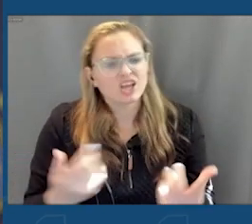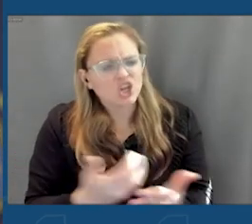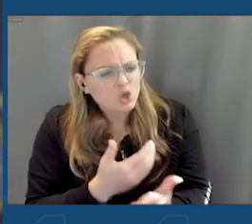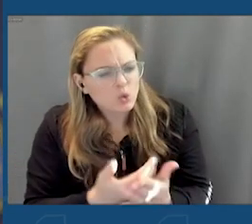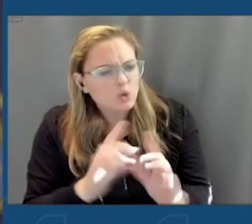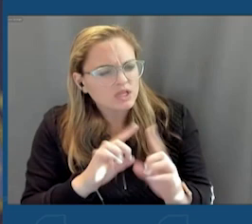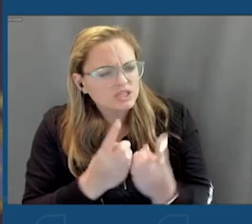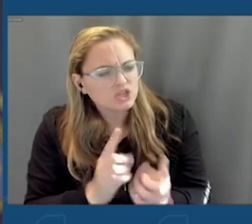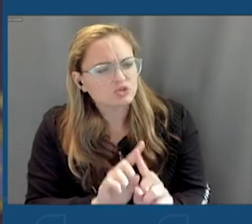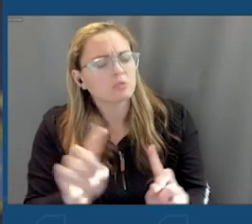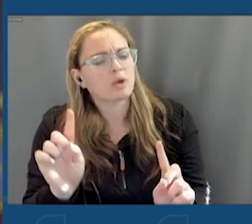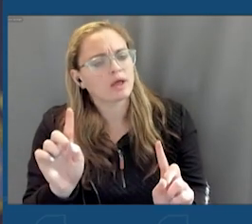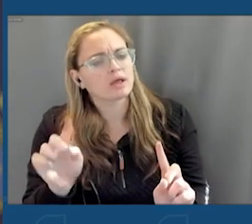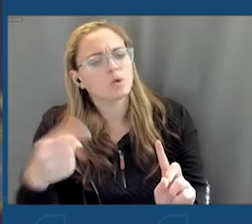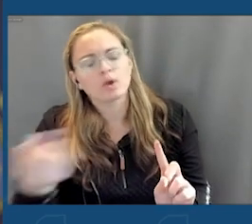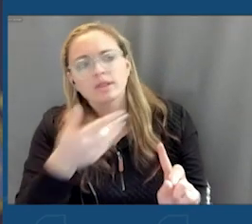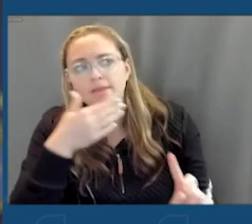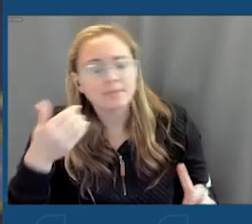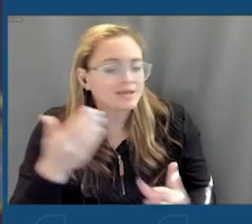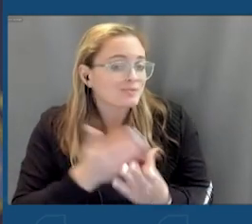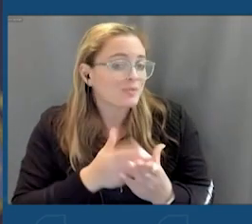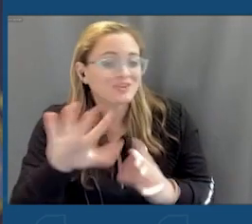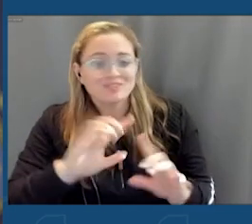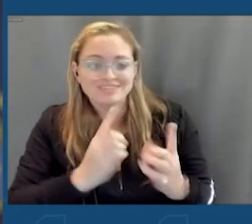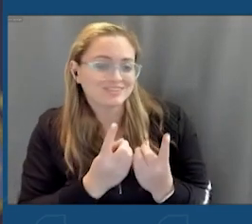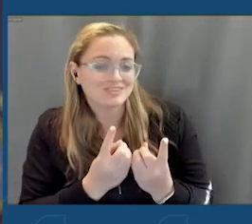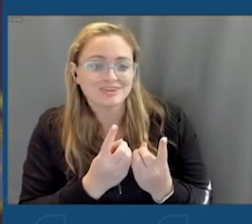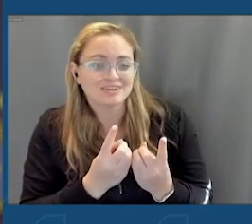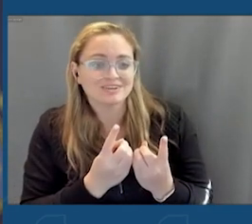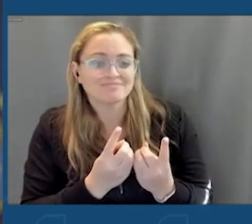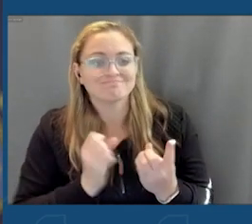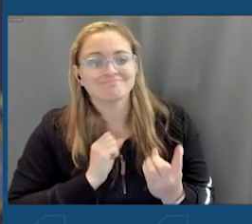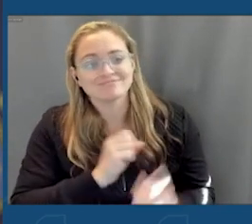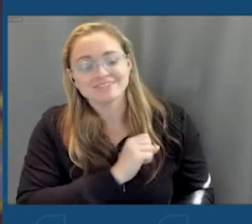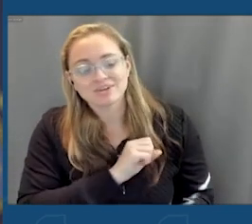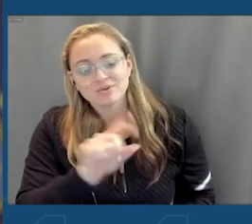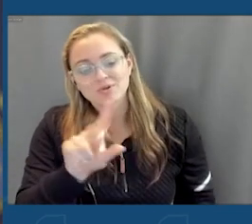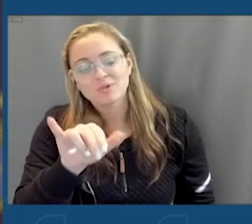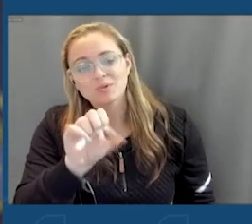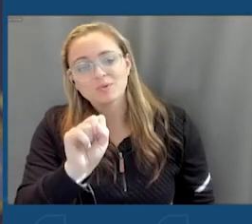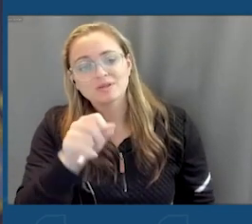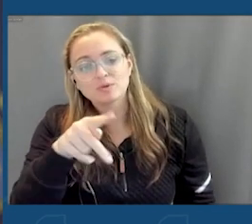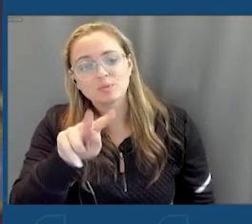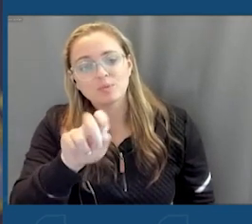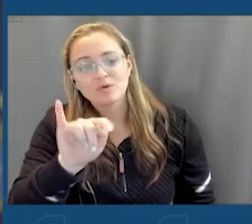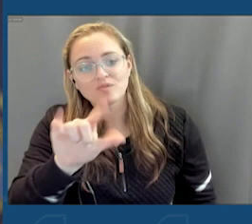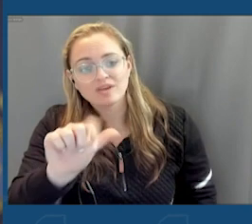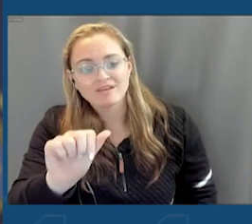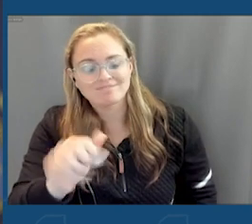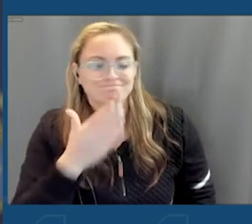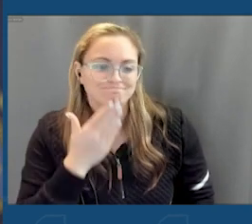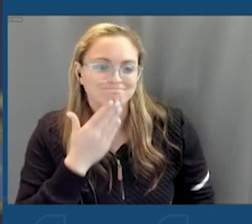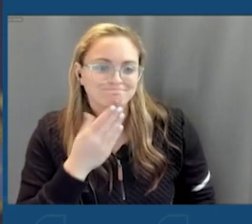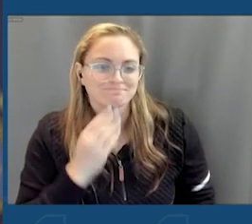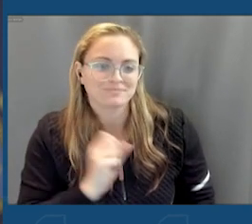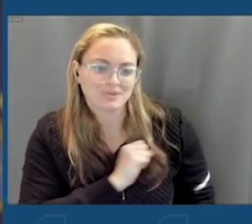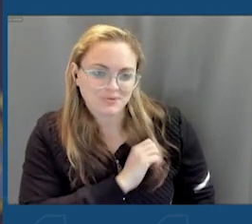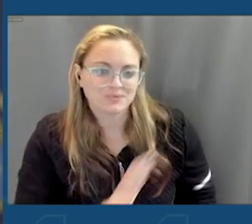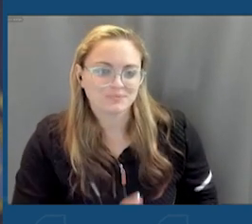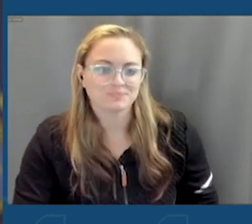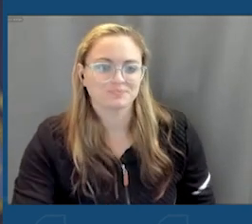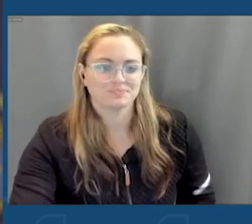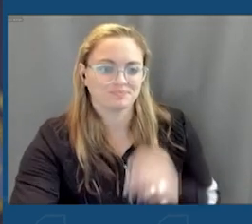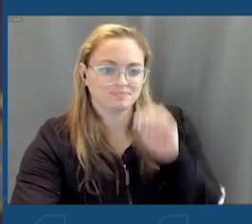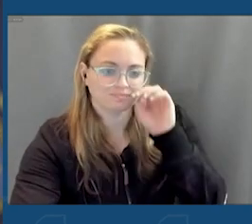but this is one of the best parts of his district, our Senator Luis Sepulveda. Thank you, Senator Sepulveda.